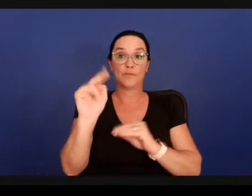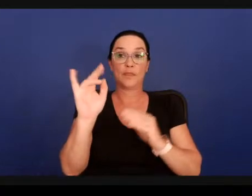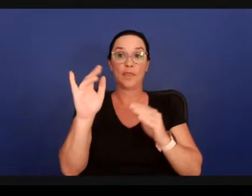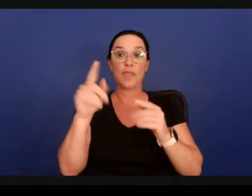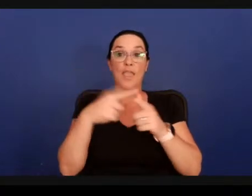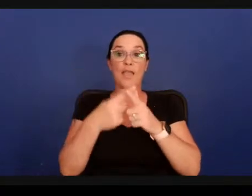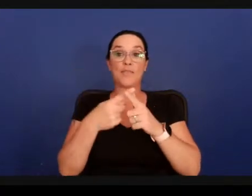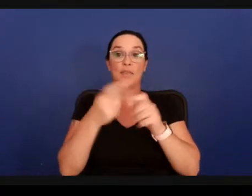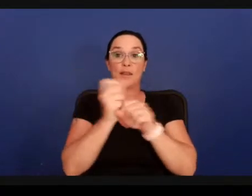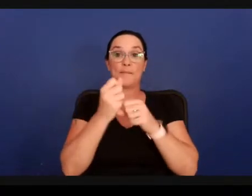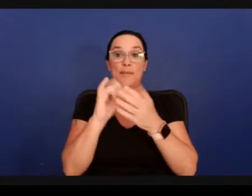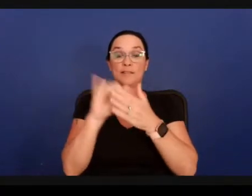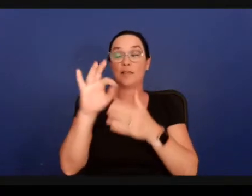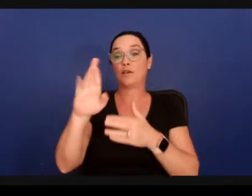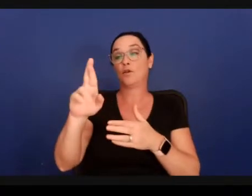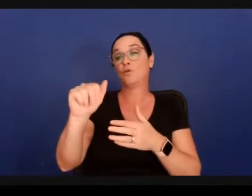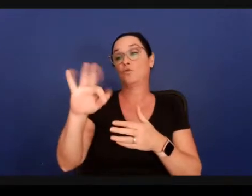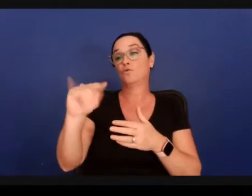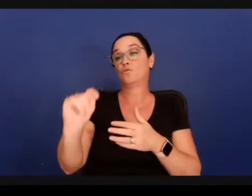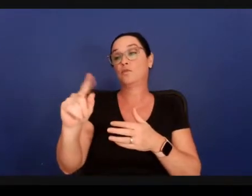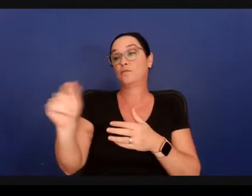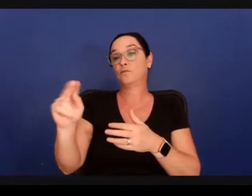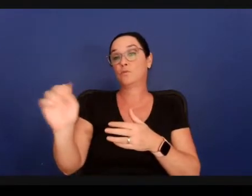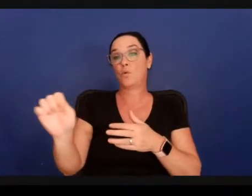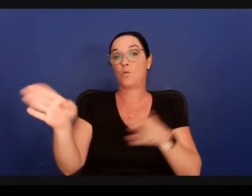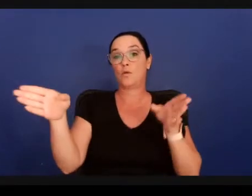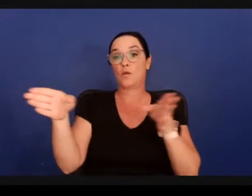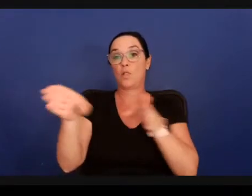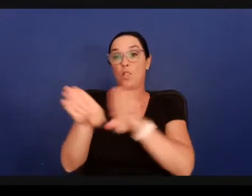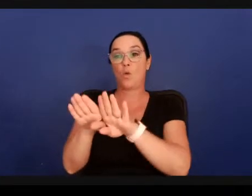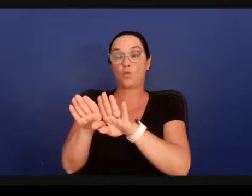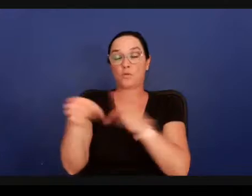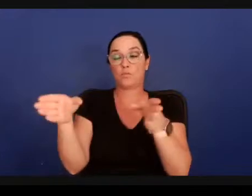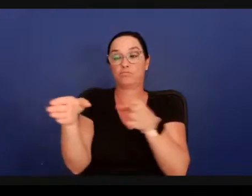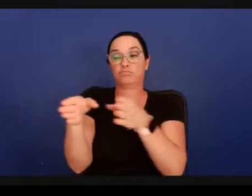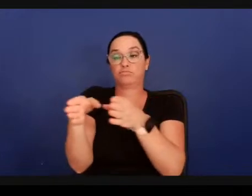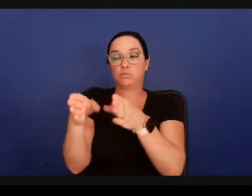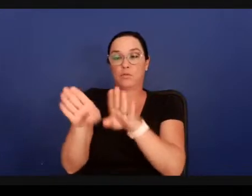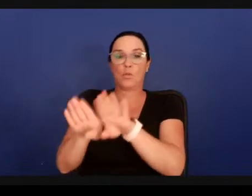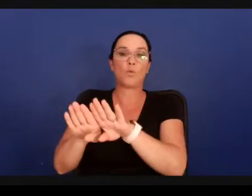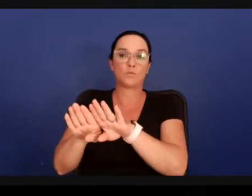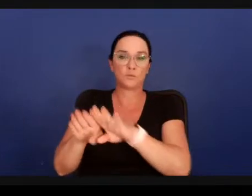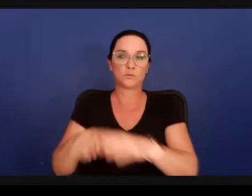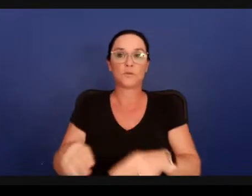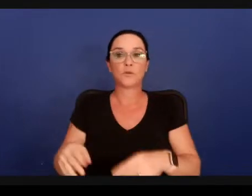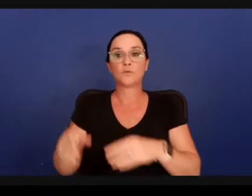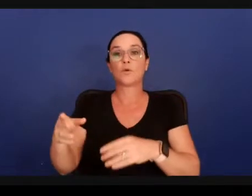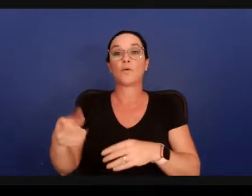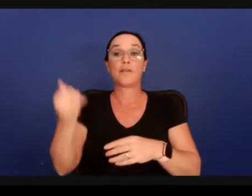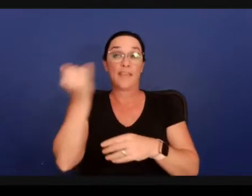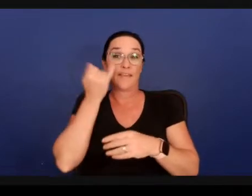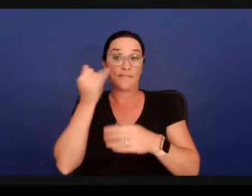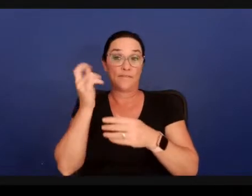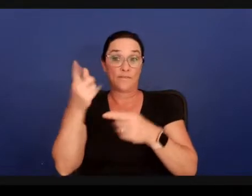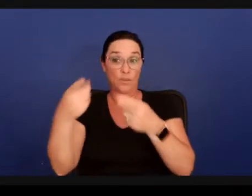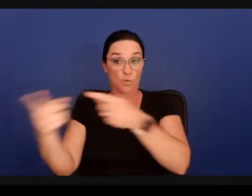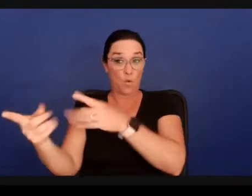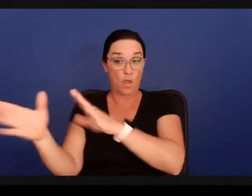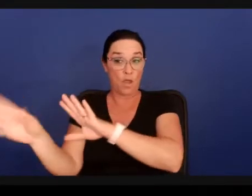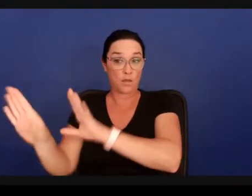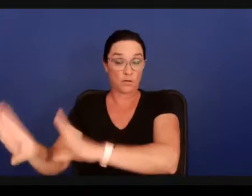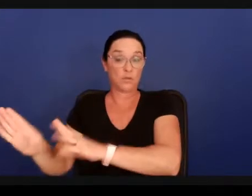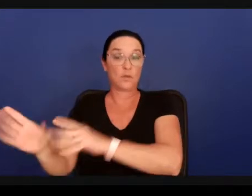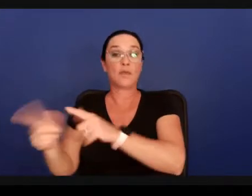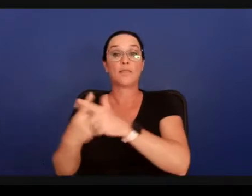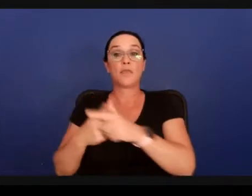So let's presume that this is pinched off and what could happen in the situations. Well, in the mid-Mauna Ulu